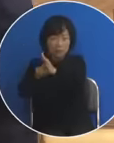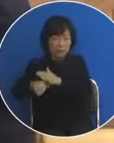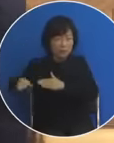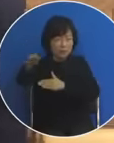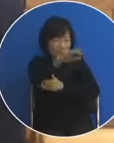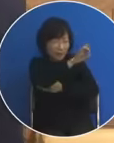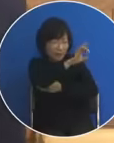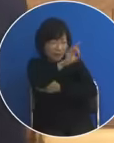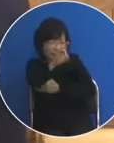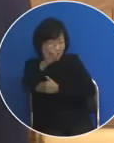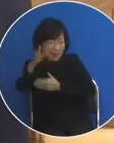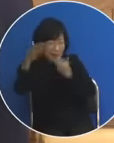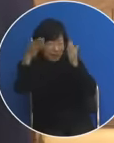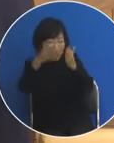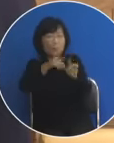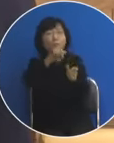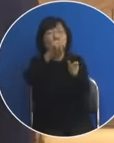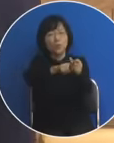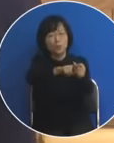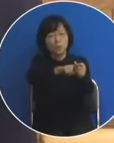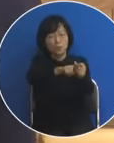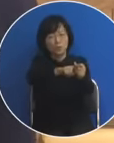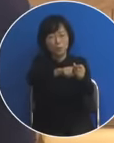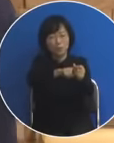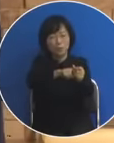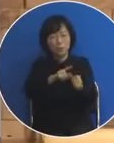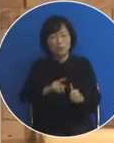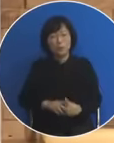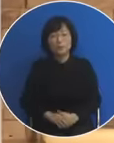absolute goal, this is God's goal for you.